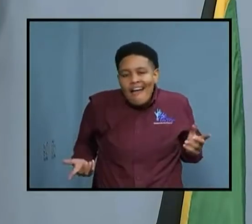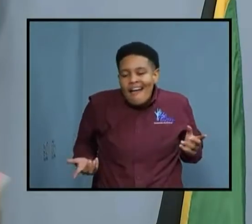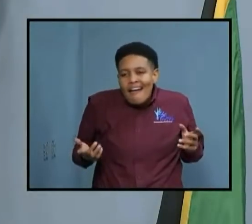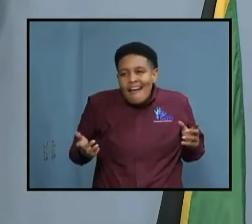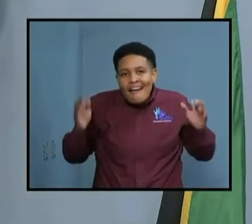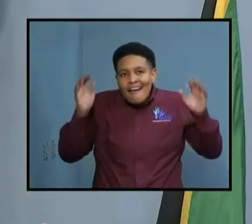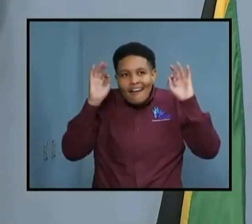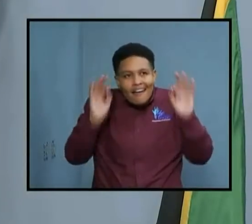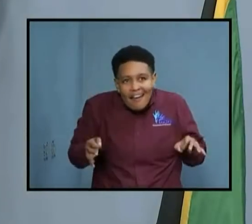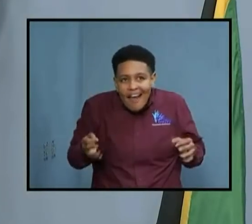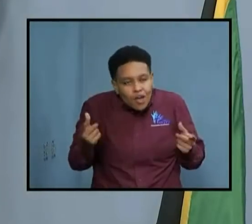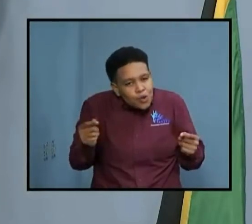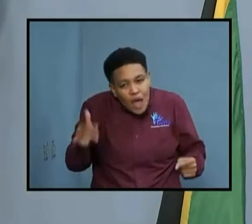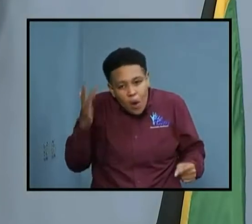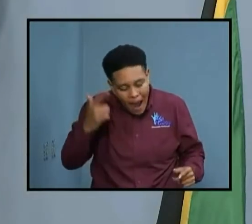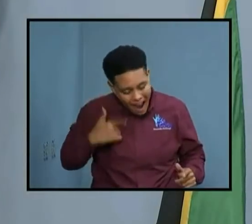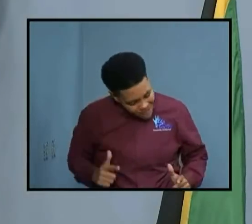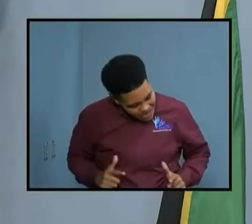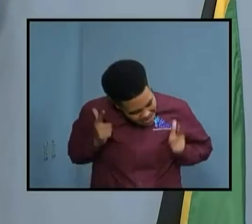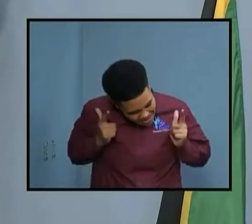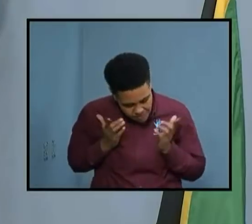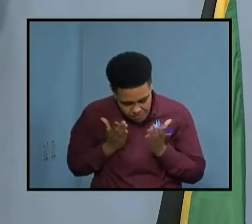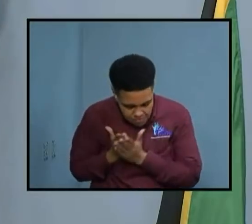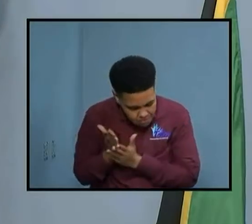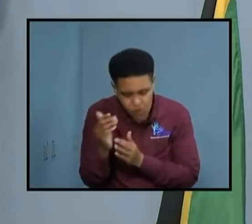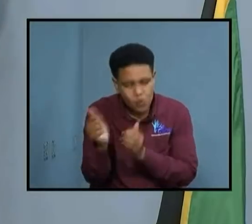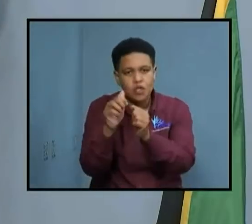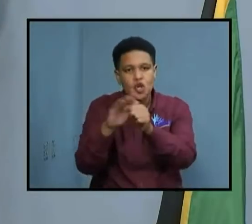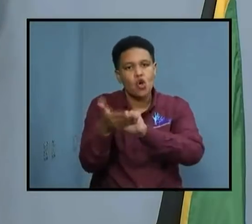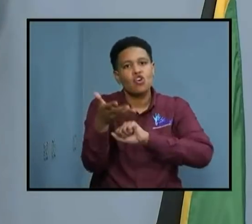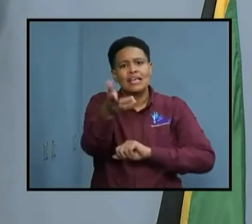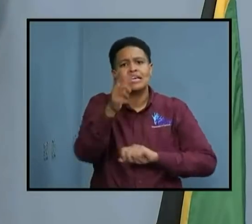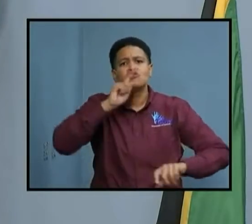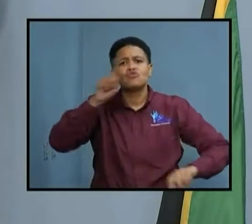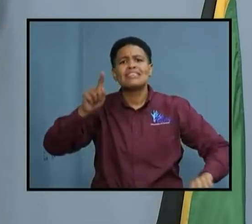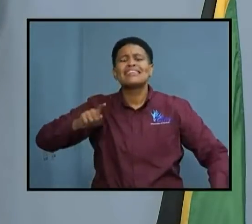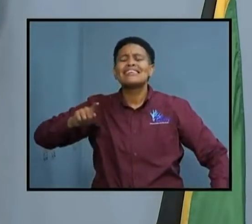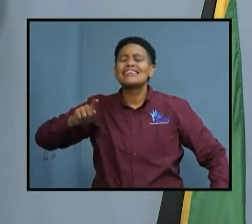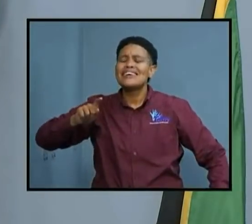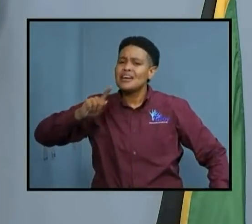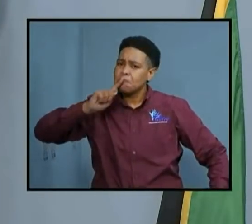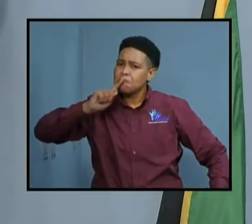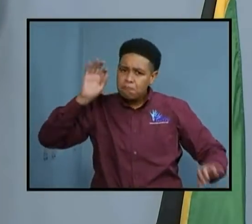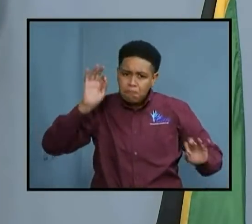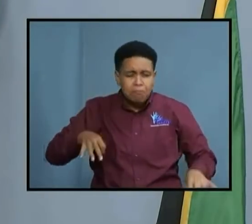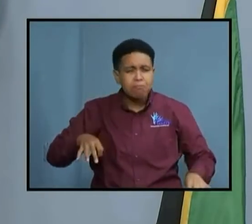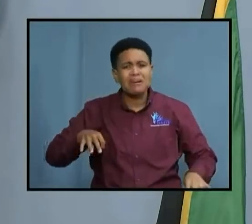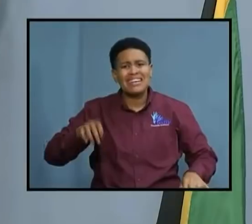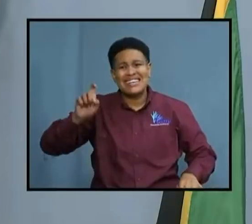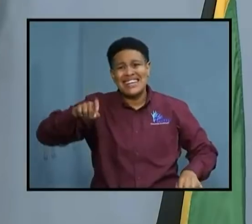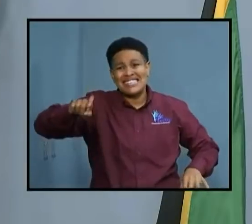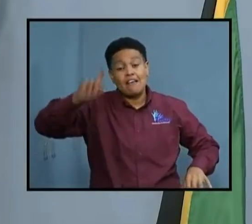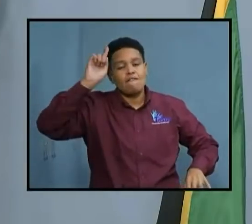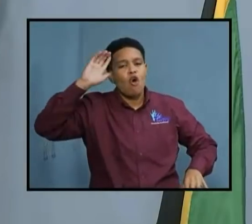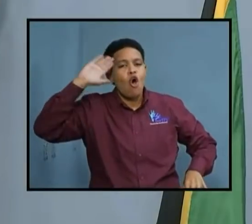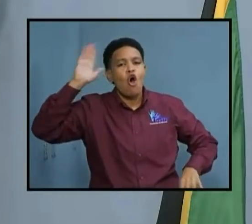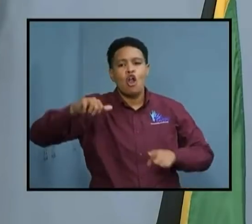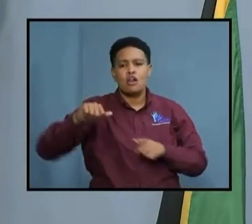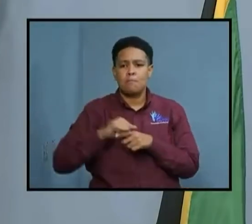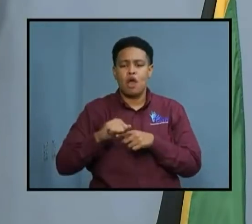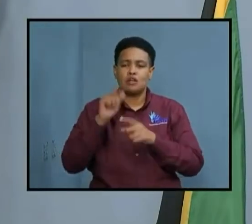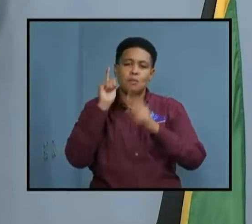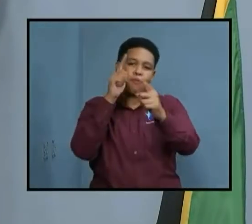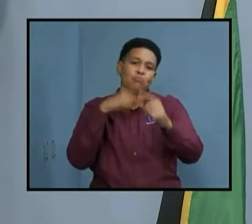have to live with COVID, is an absolute necessity for all the practical purposes that I